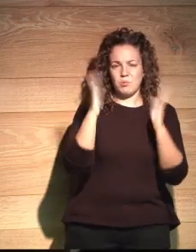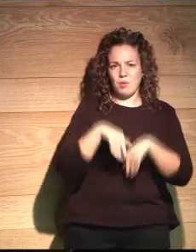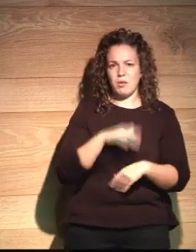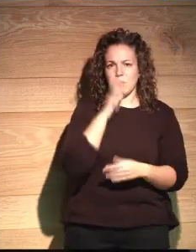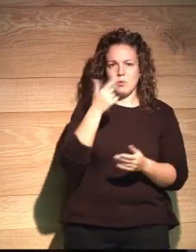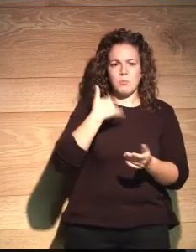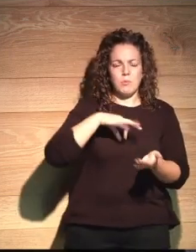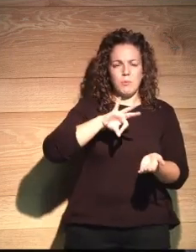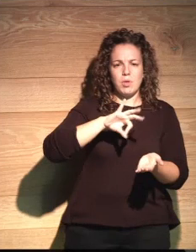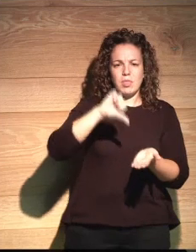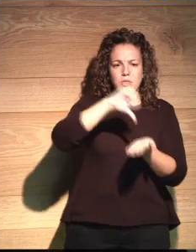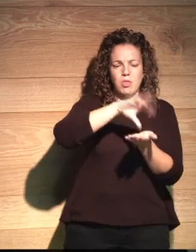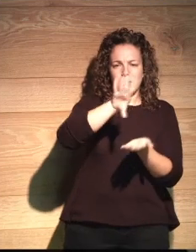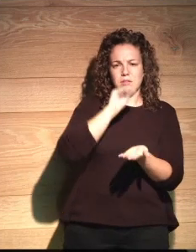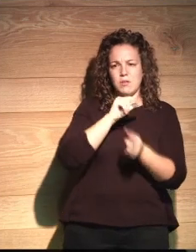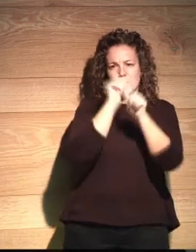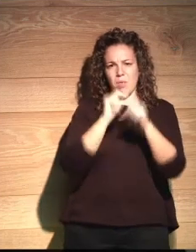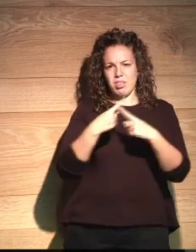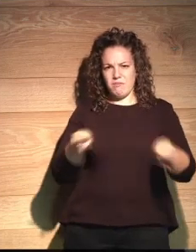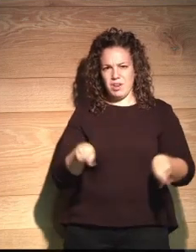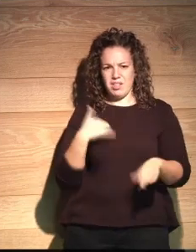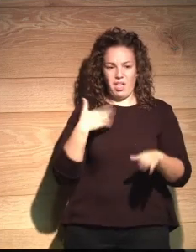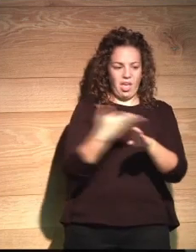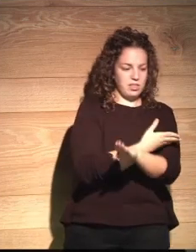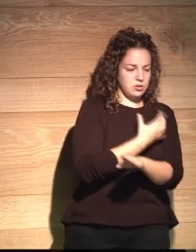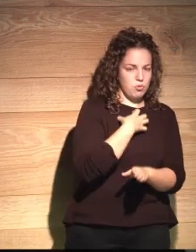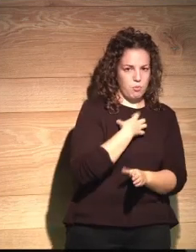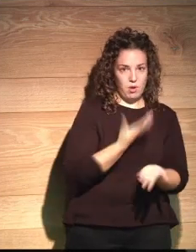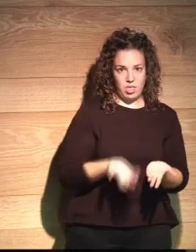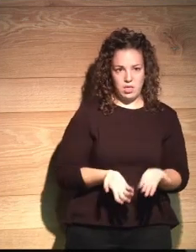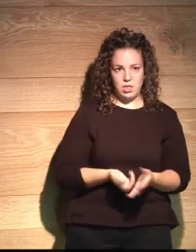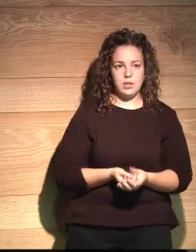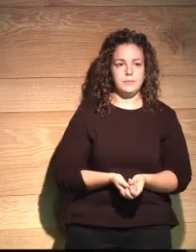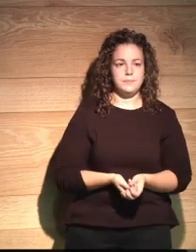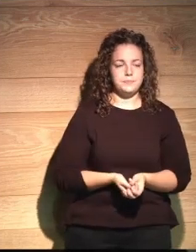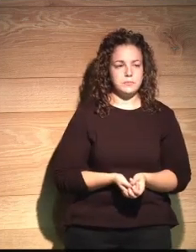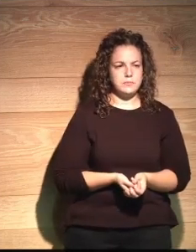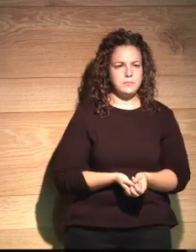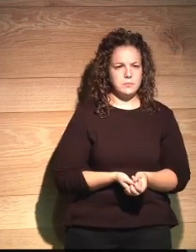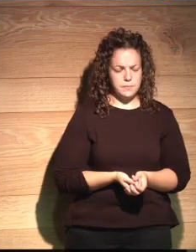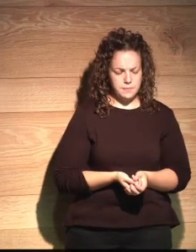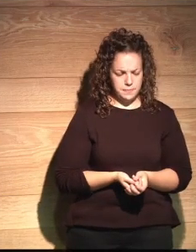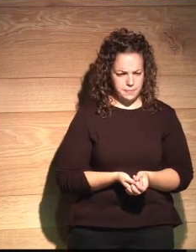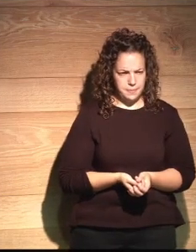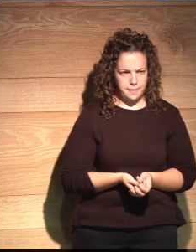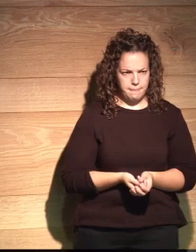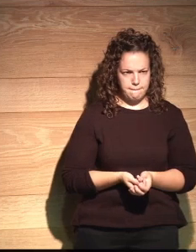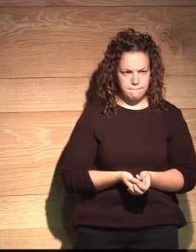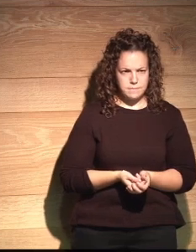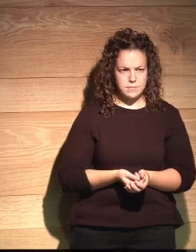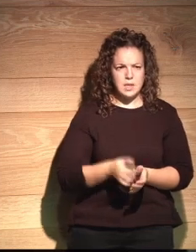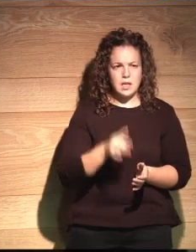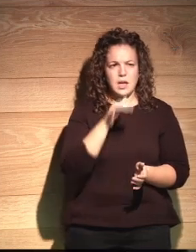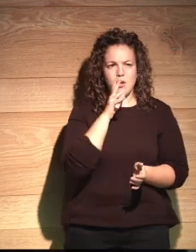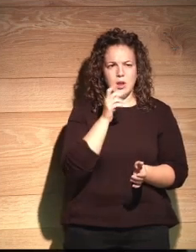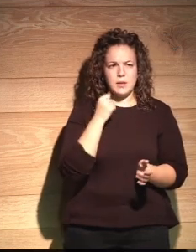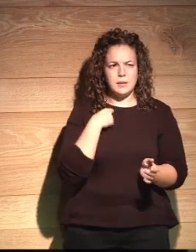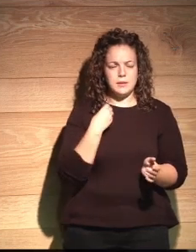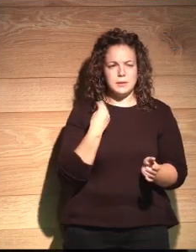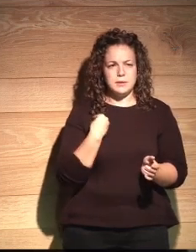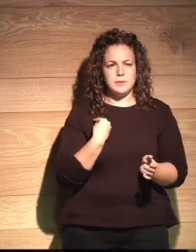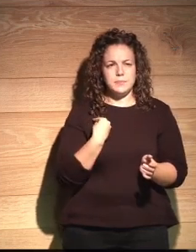couldn't. Again, just as recently as at the turn of the millennium. And that's what we do. We do it both from MIT,